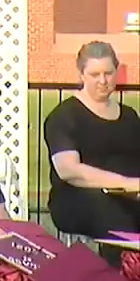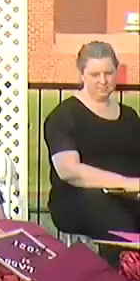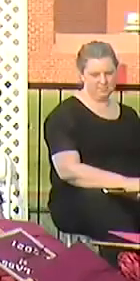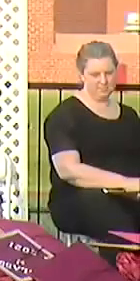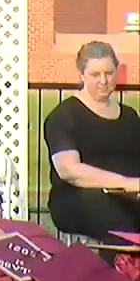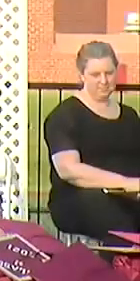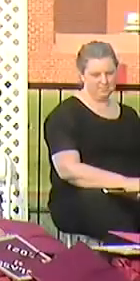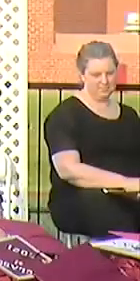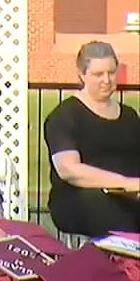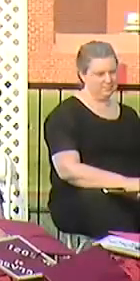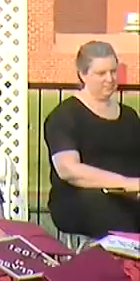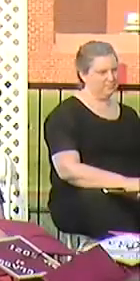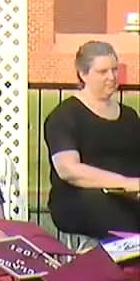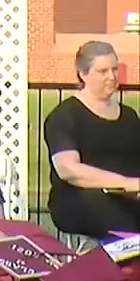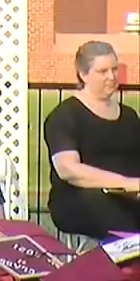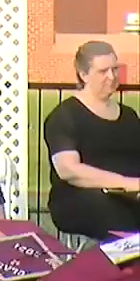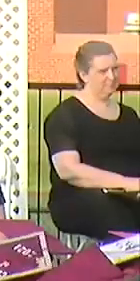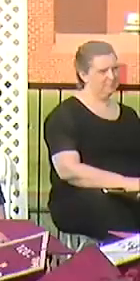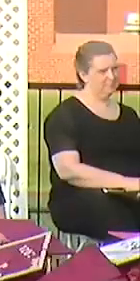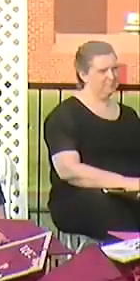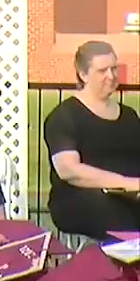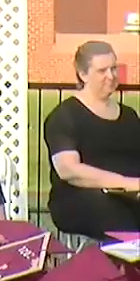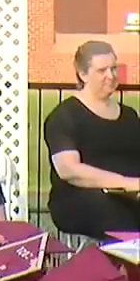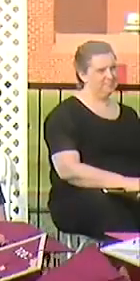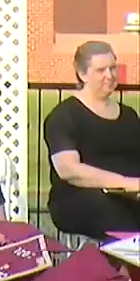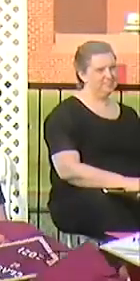Jonathan William Marler.